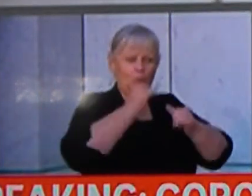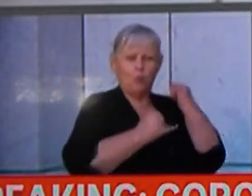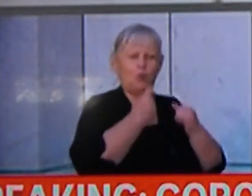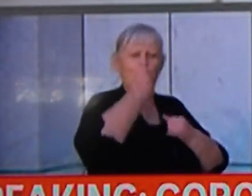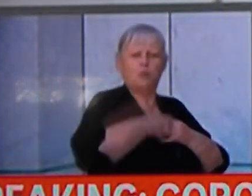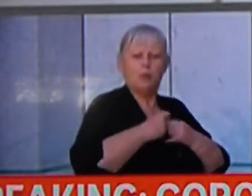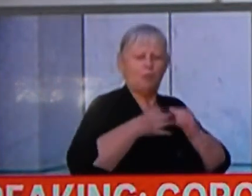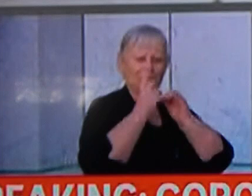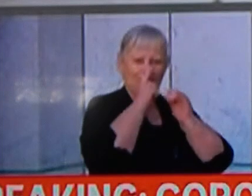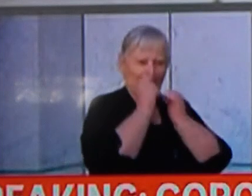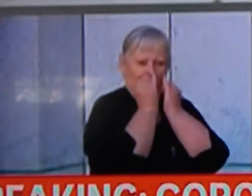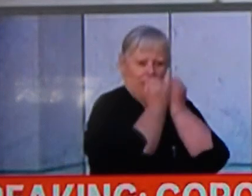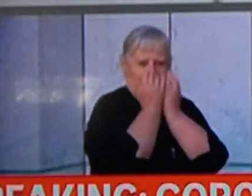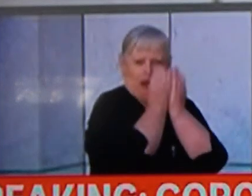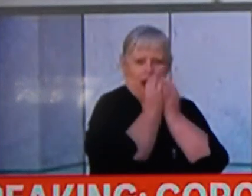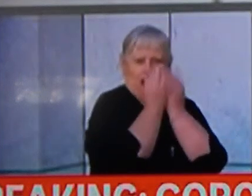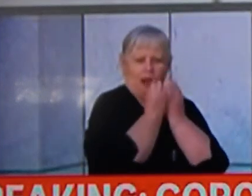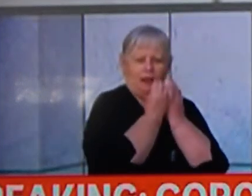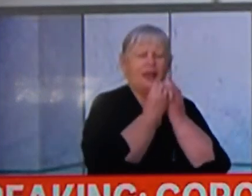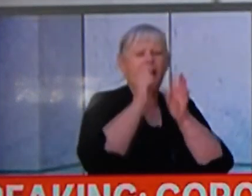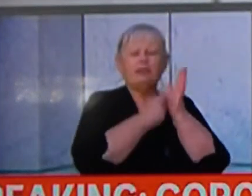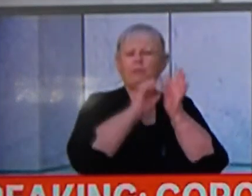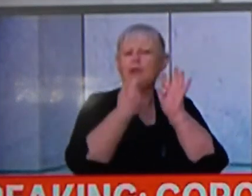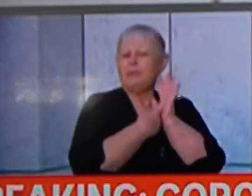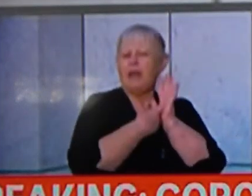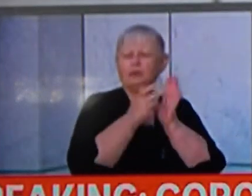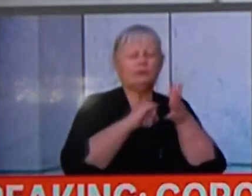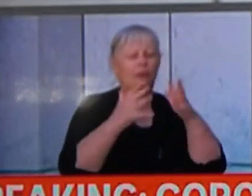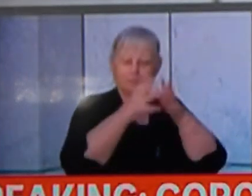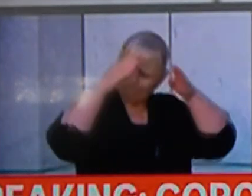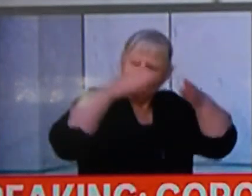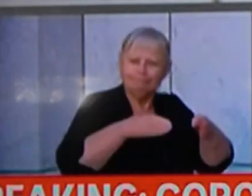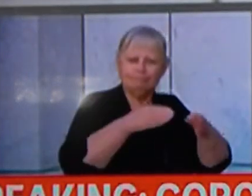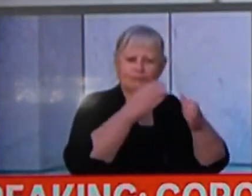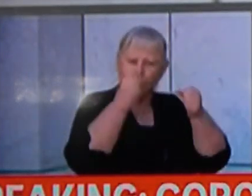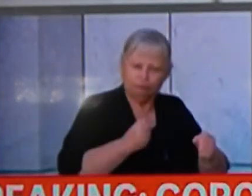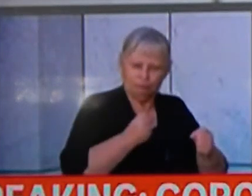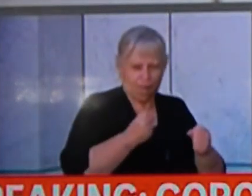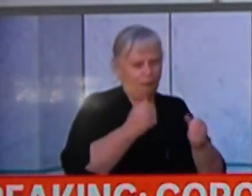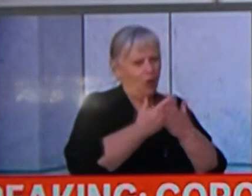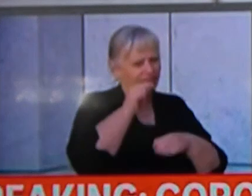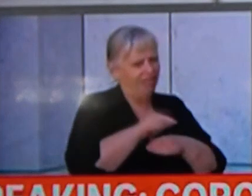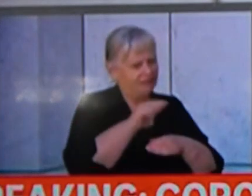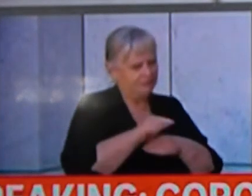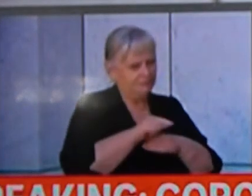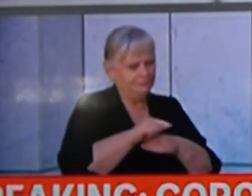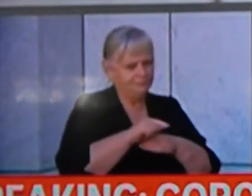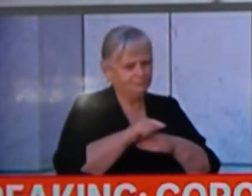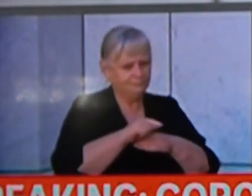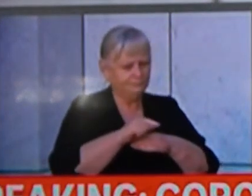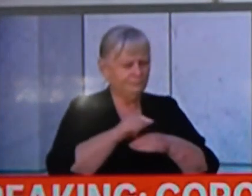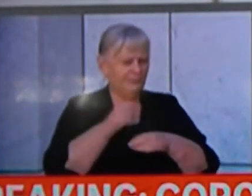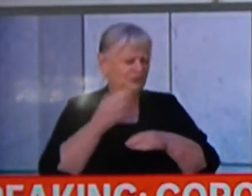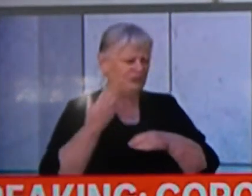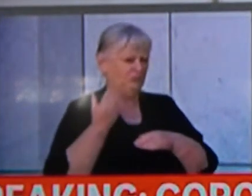severe. And I know the Premier in New South Wales has been focusing on this very, very keenly, particularly over the course